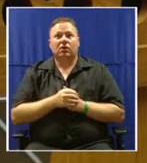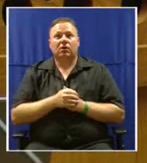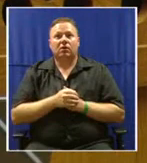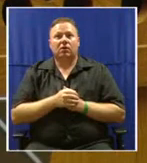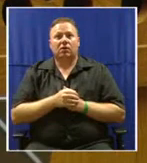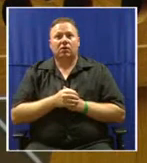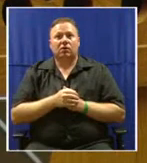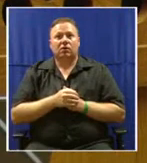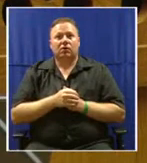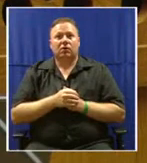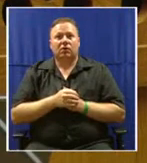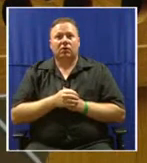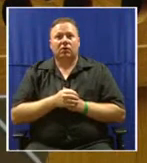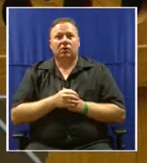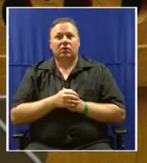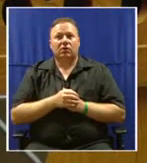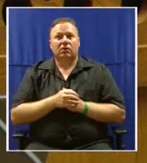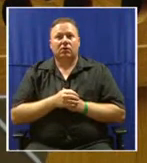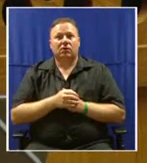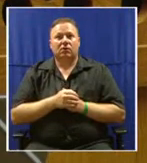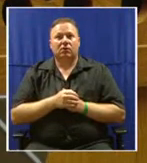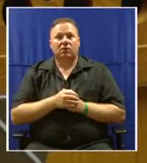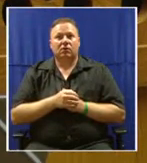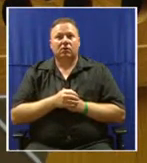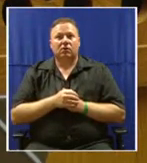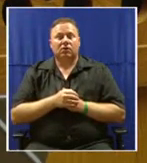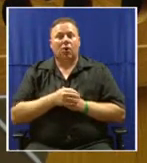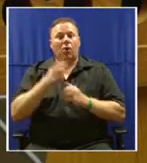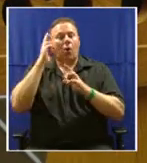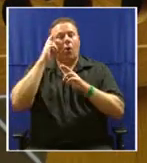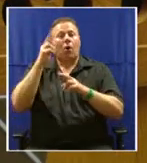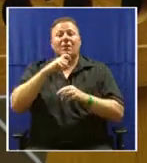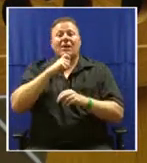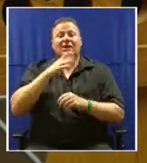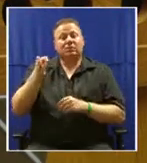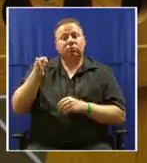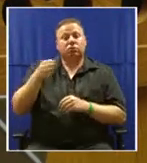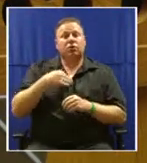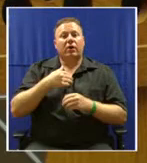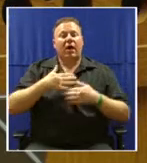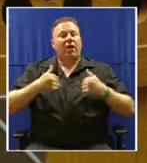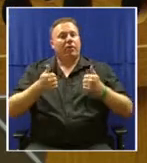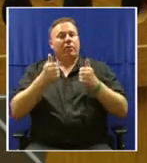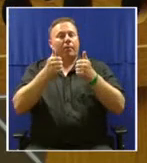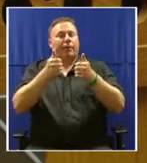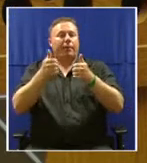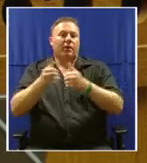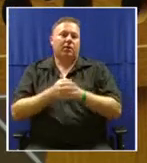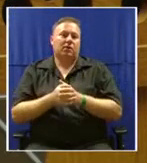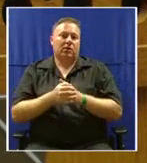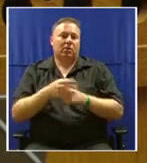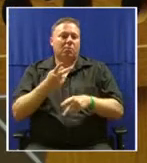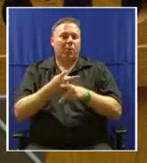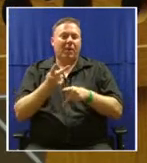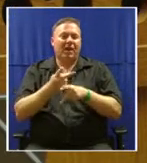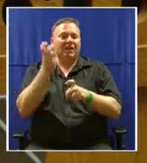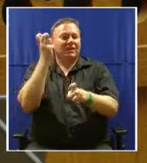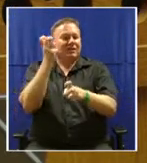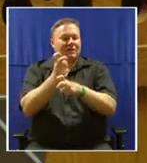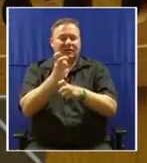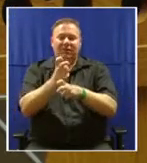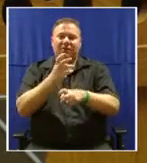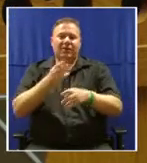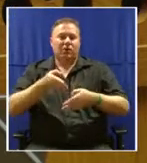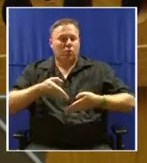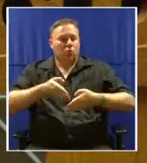Samabandla Wonke is soon restored to good health. As we prepare for the difficult path that